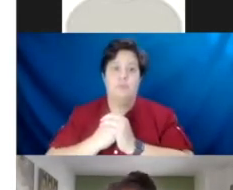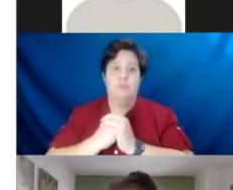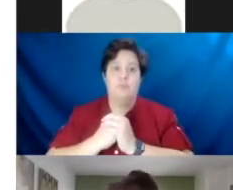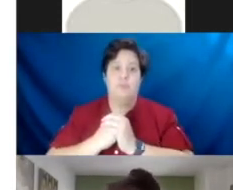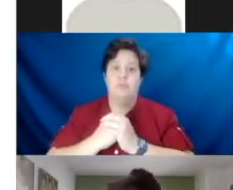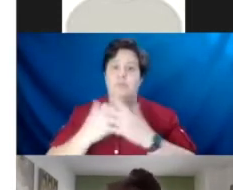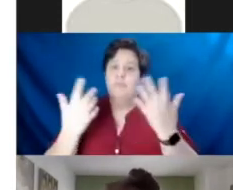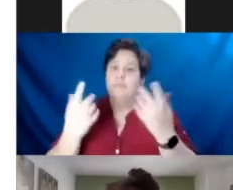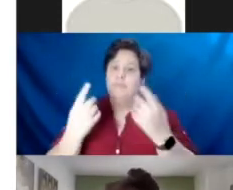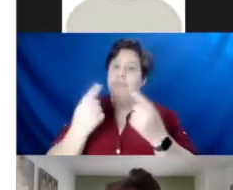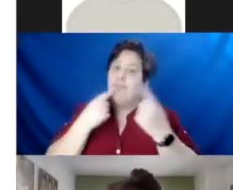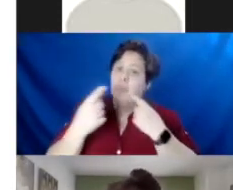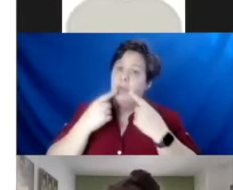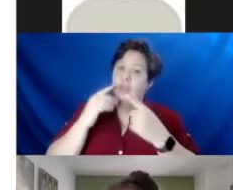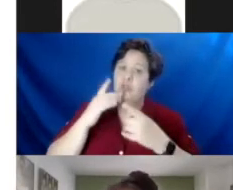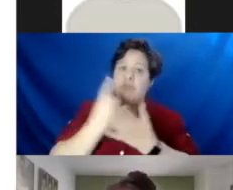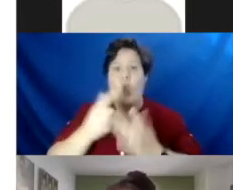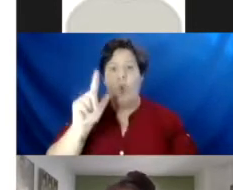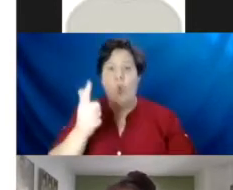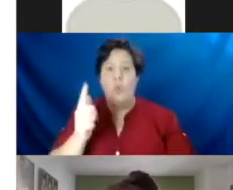So a bit about Lewisham as a borough.